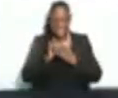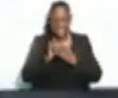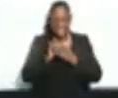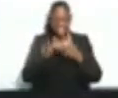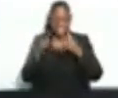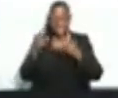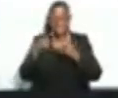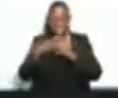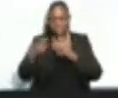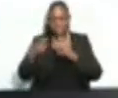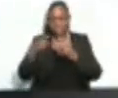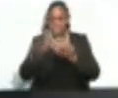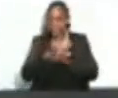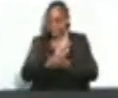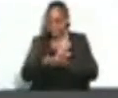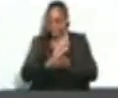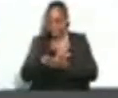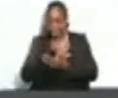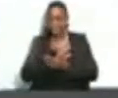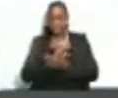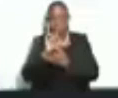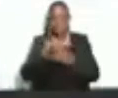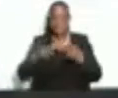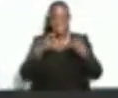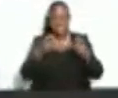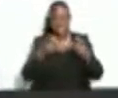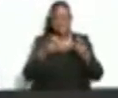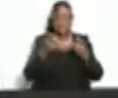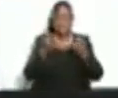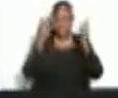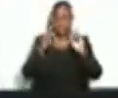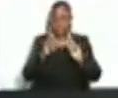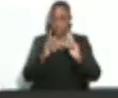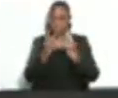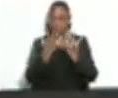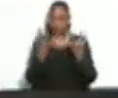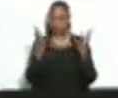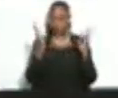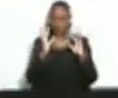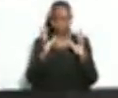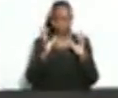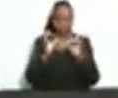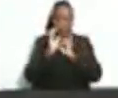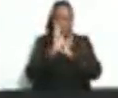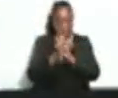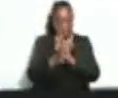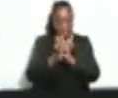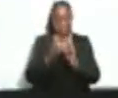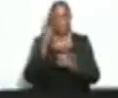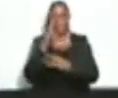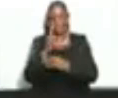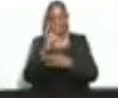from the school's Gladstone Road campus. The giveaway caused quite a traffic buildup during the lunchtime drive as scores of people lined the